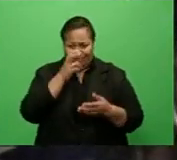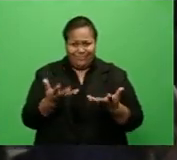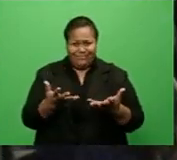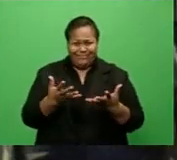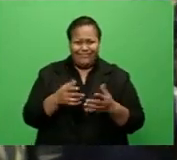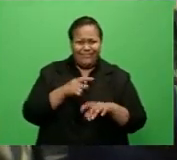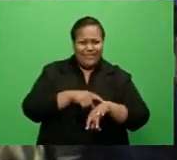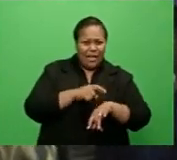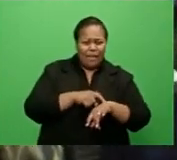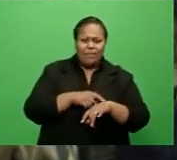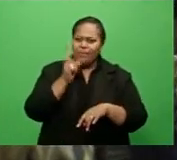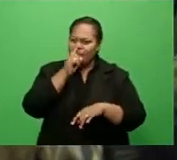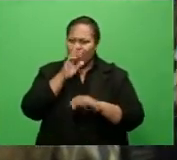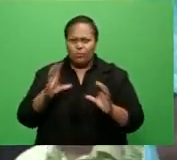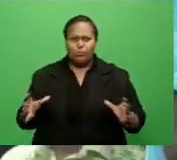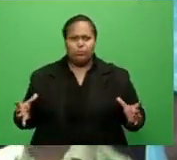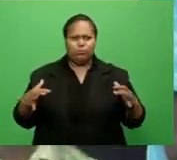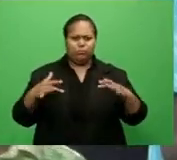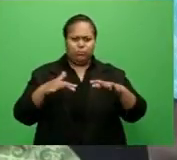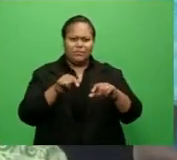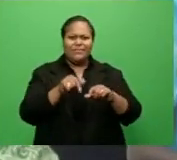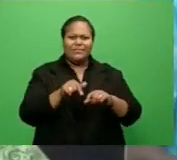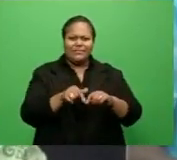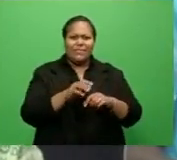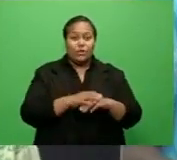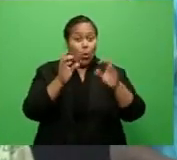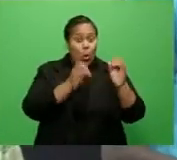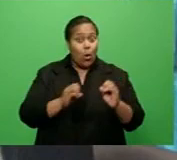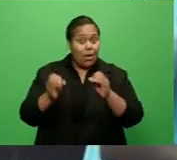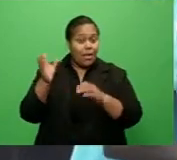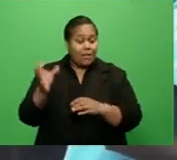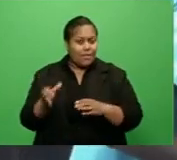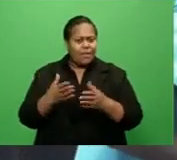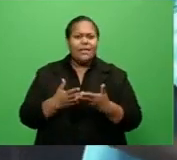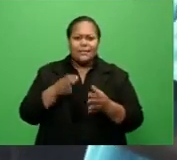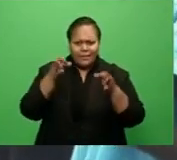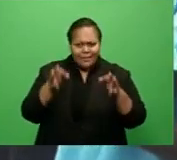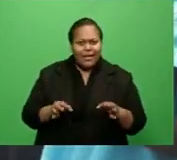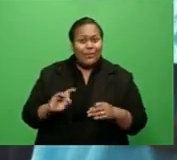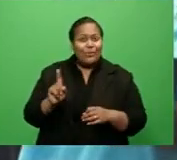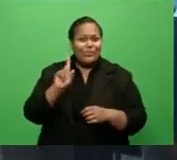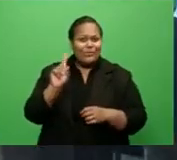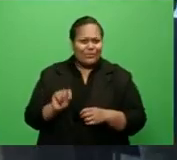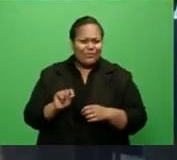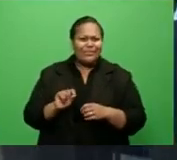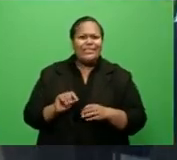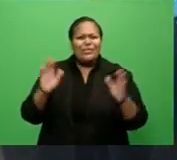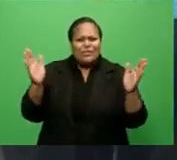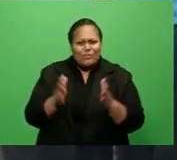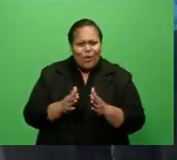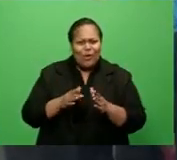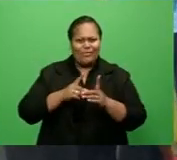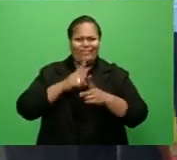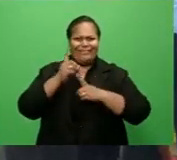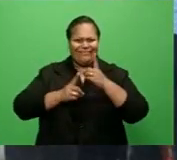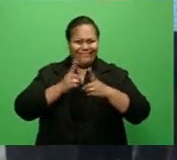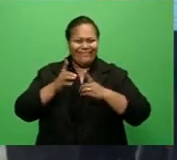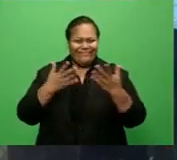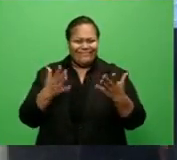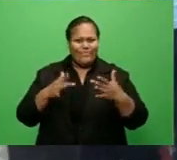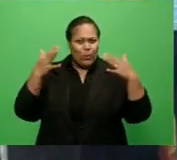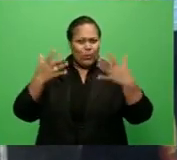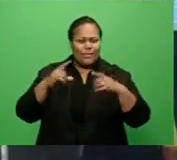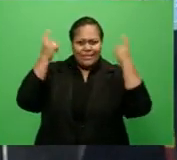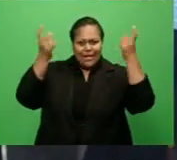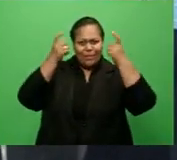at a particular place, the organizers decided to hold the mini-convention celebrating the history and culture of